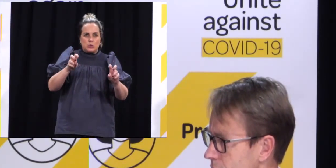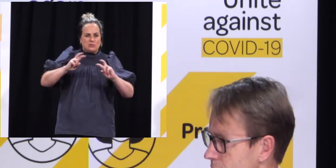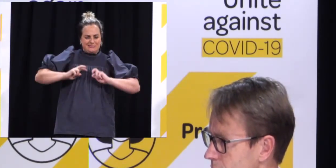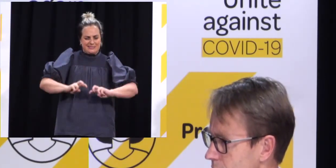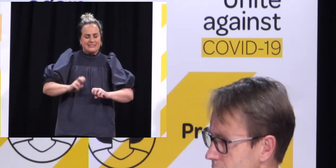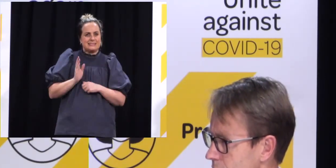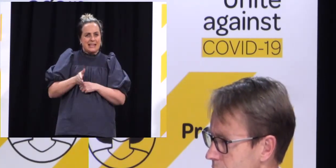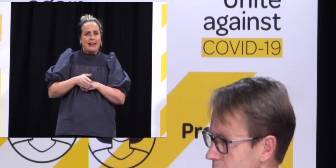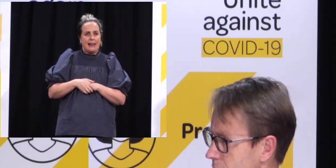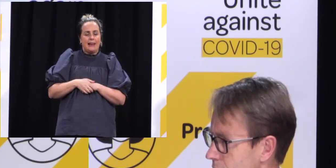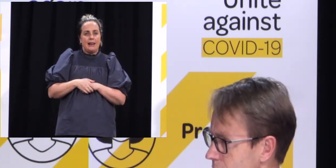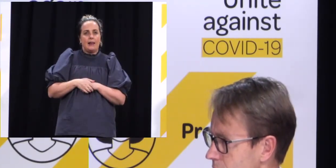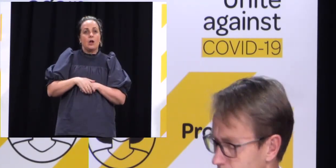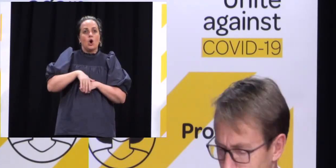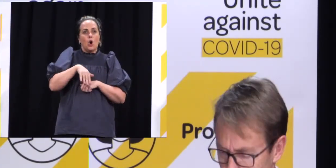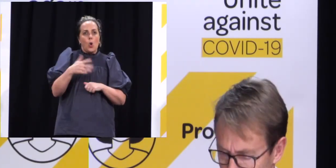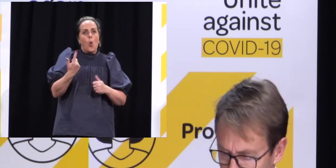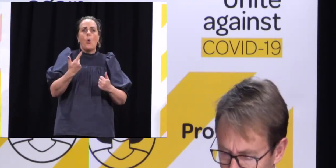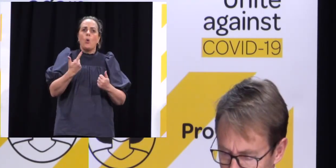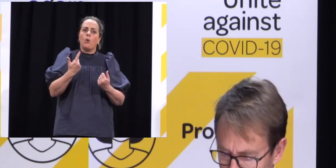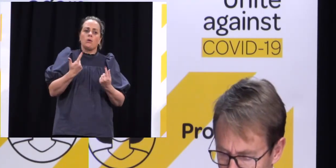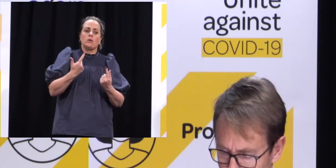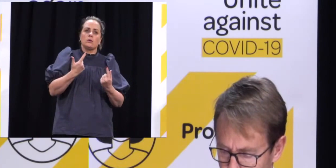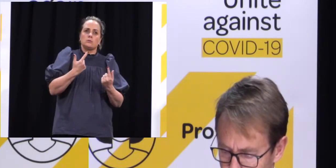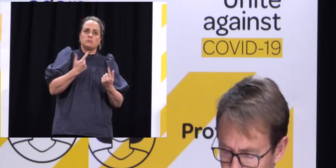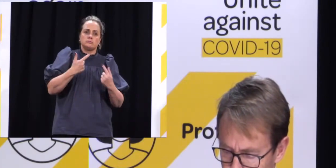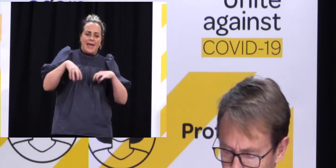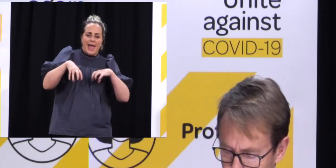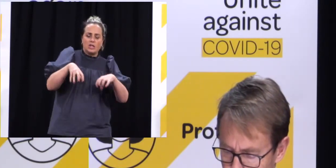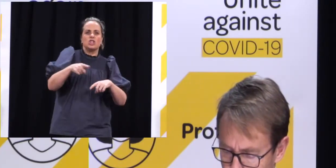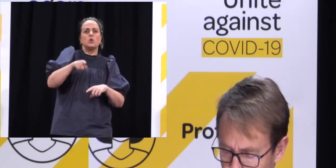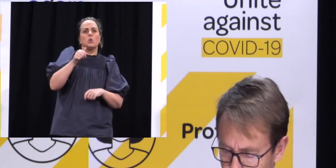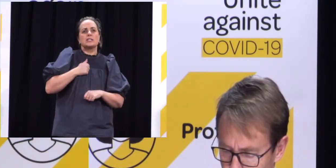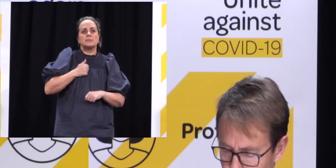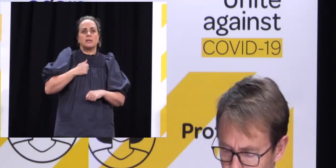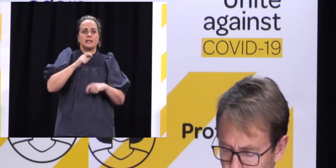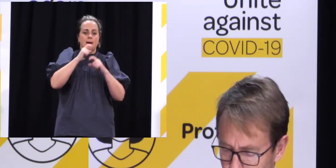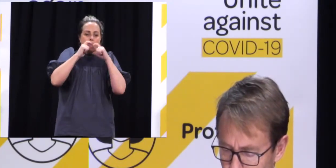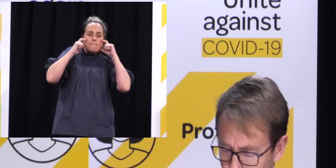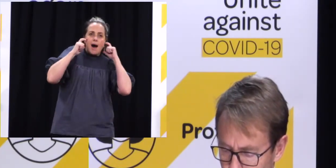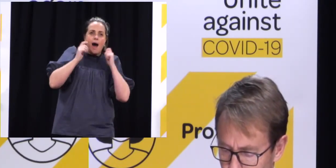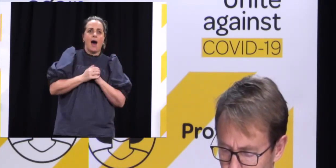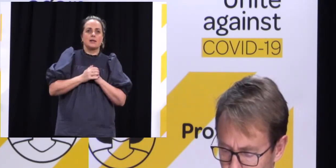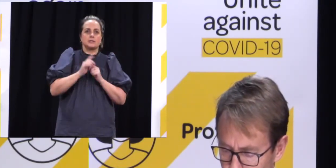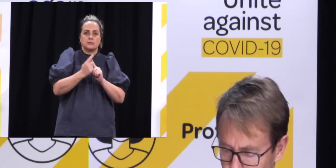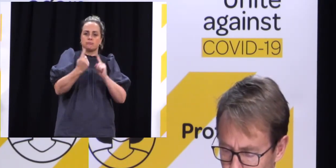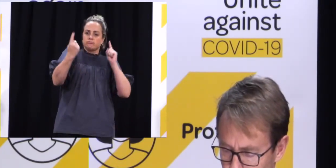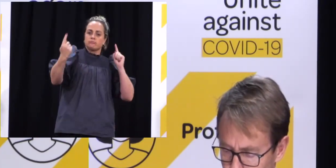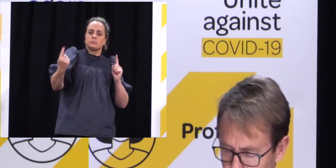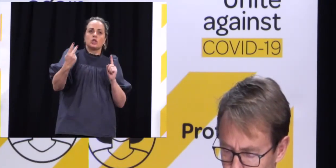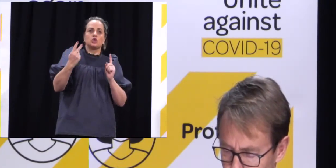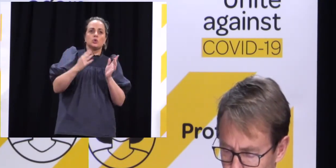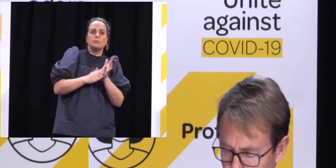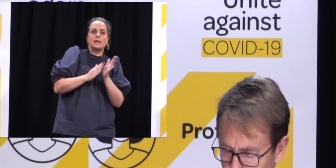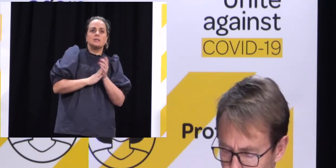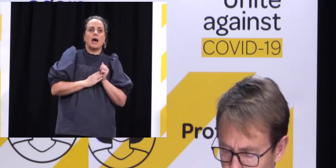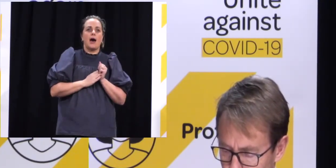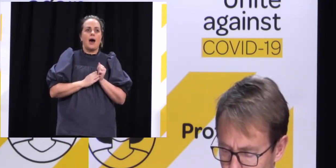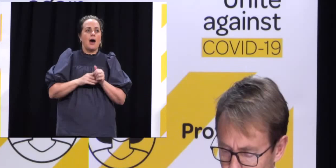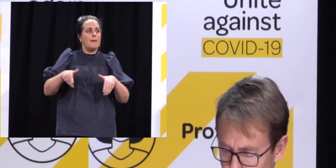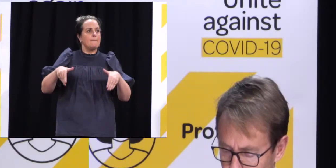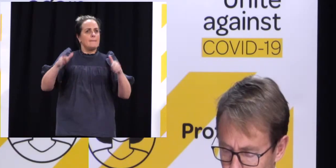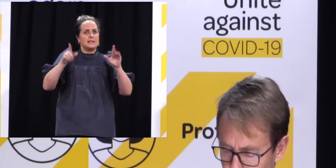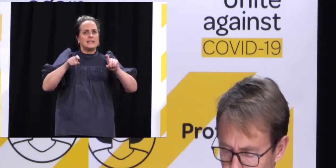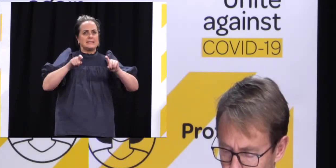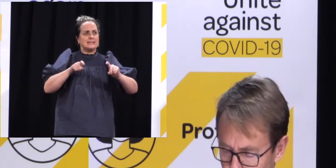But of course, all of the protocols that you would expect, mask use, social distancing within the buildings, limited movement around buildings,